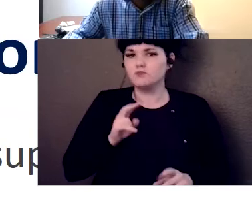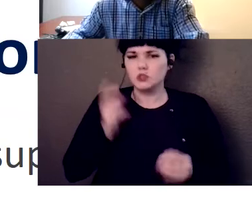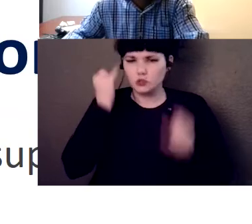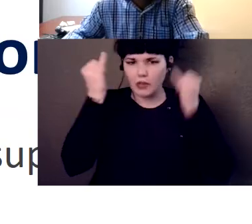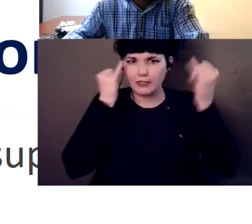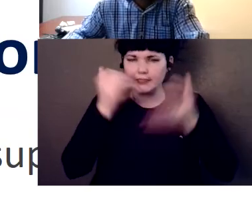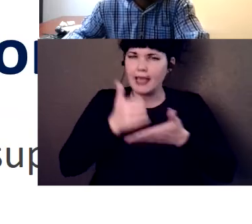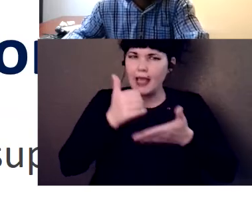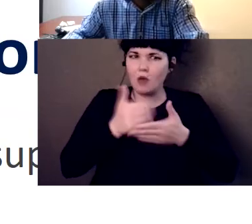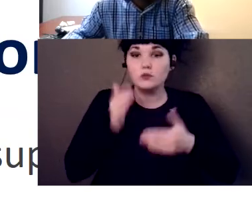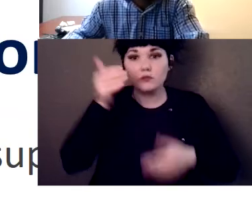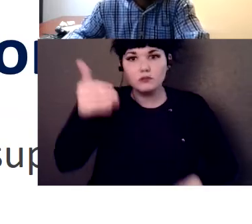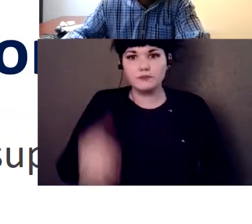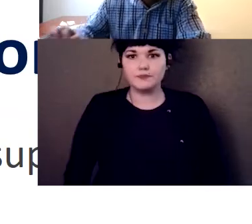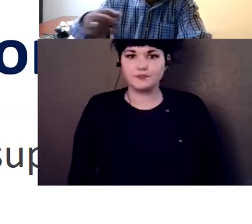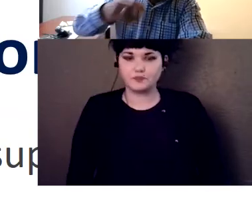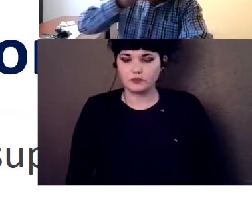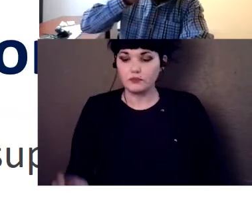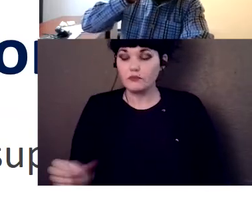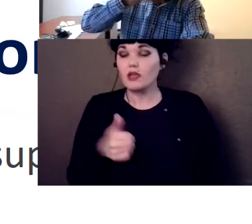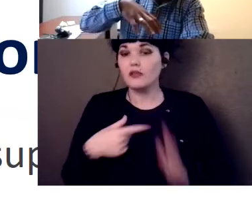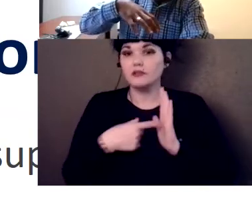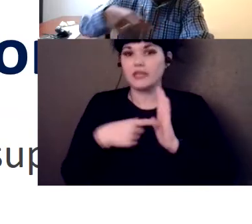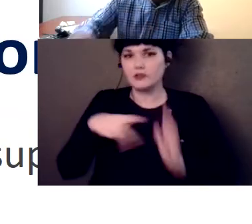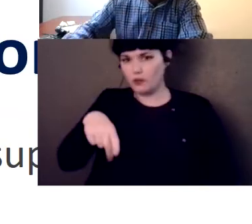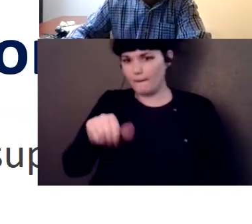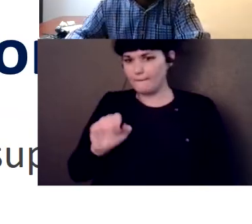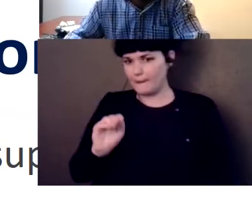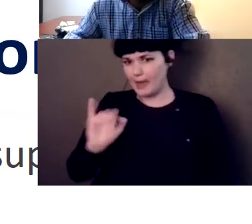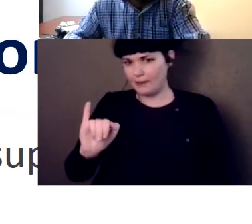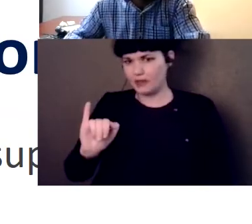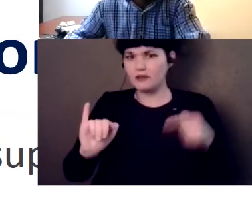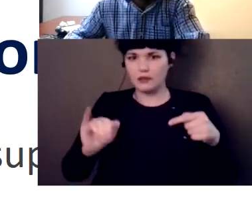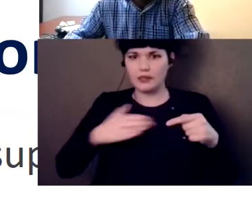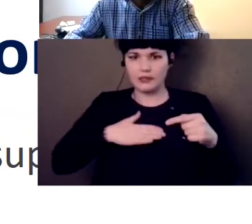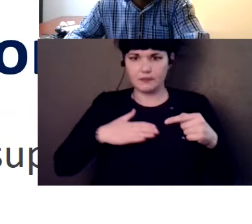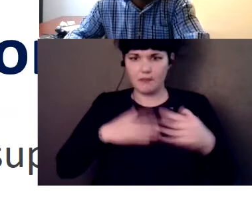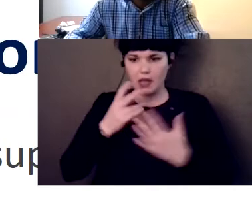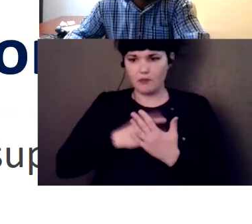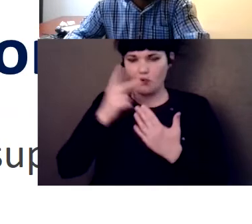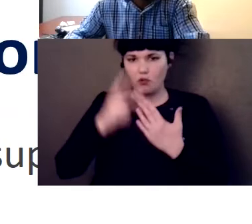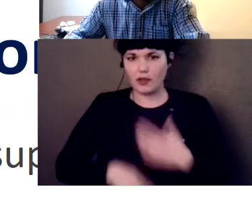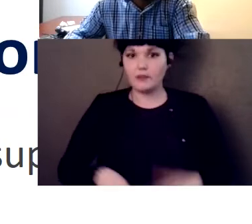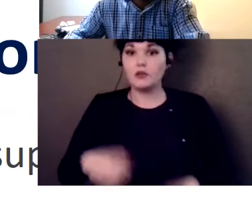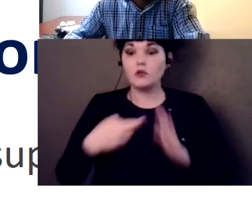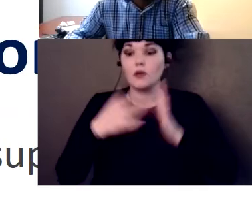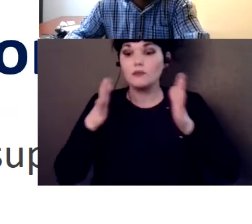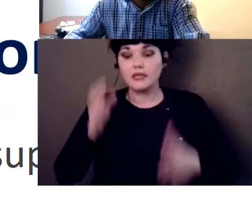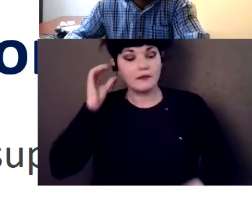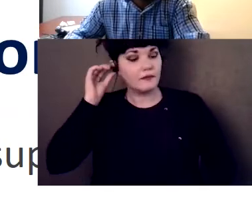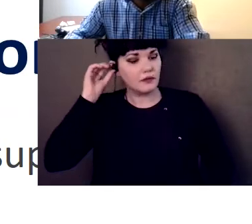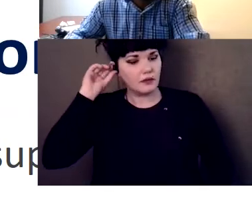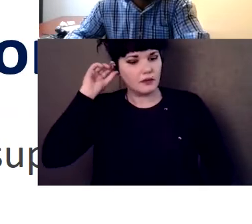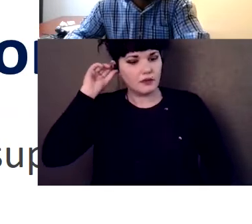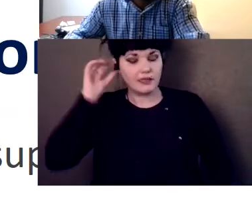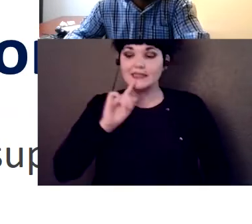As far as another example for PAMI, which is the program that I am a part of, DRNY represented a 17-year-old high school student